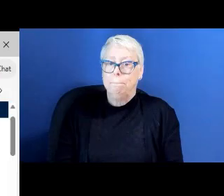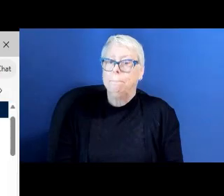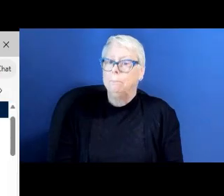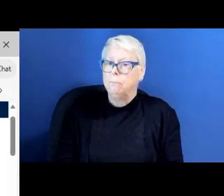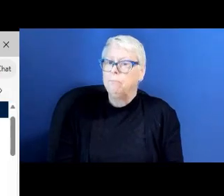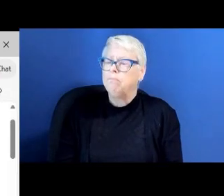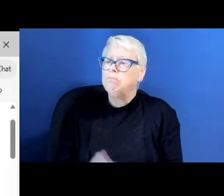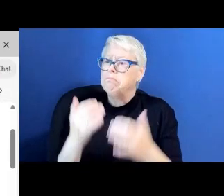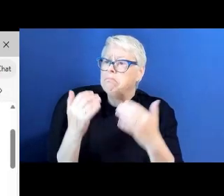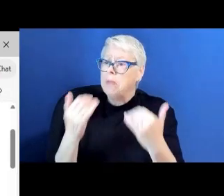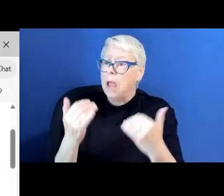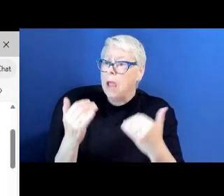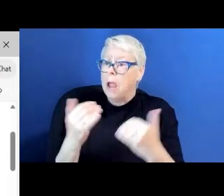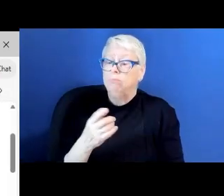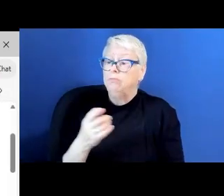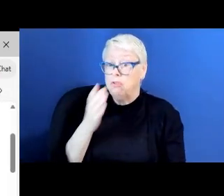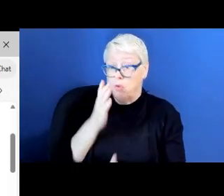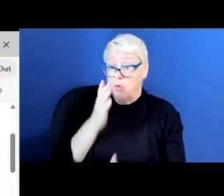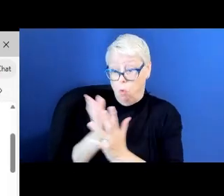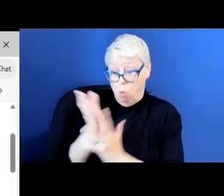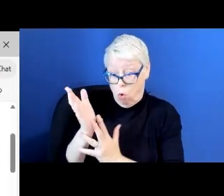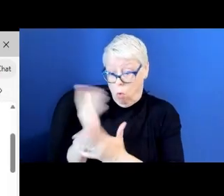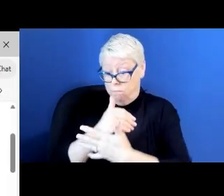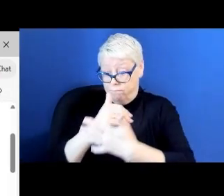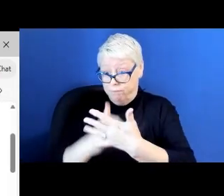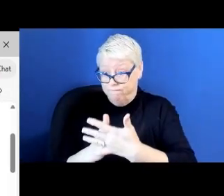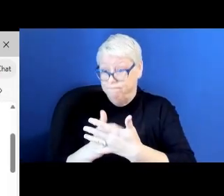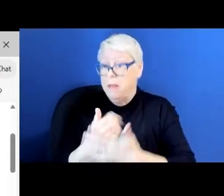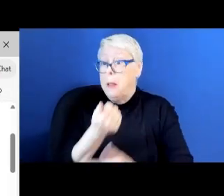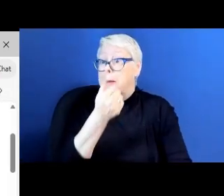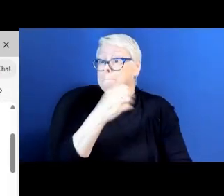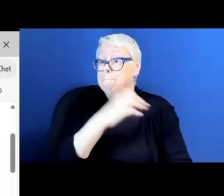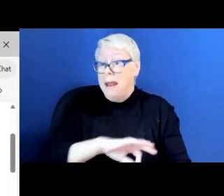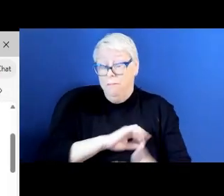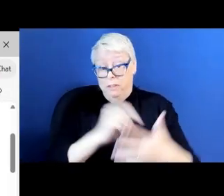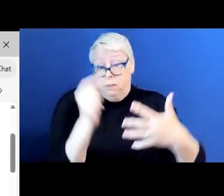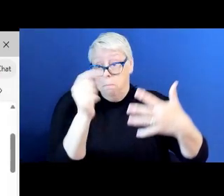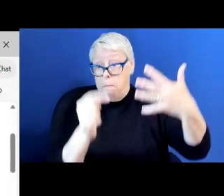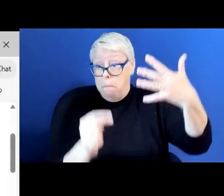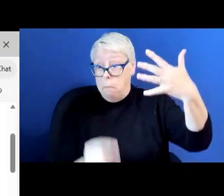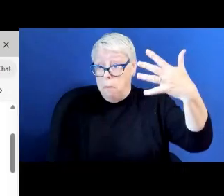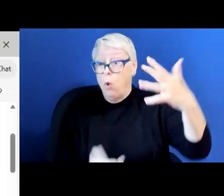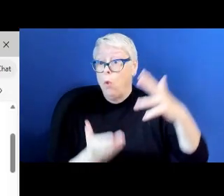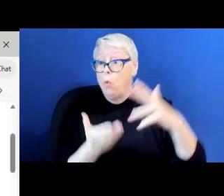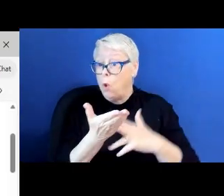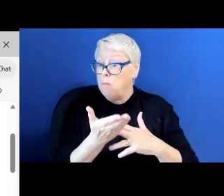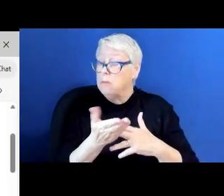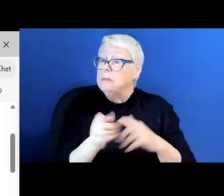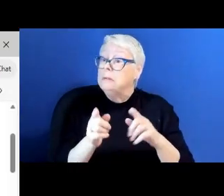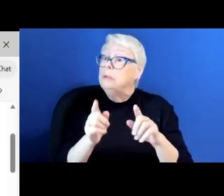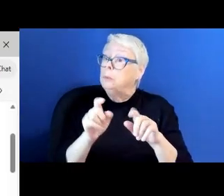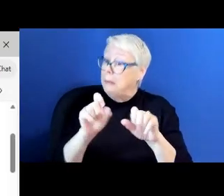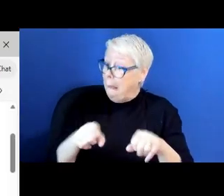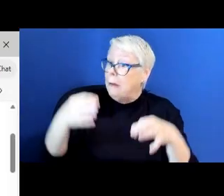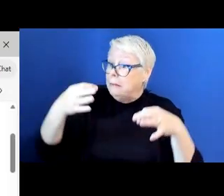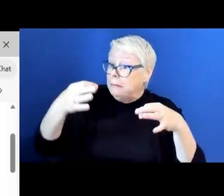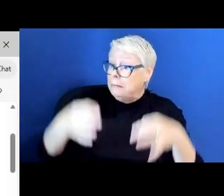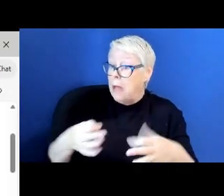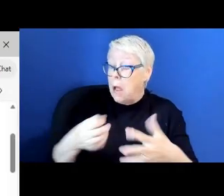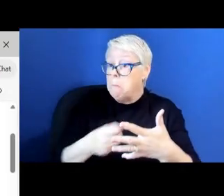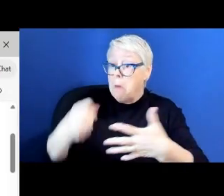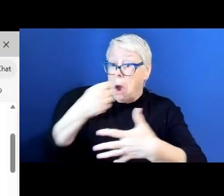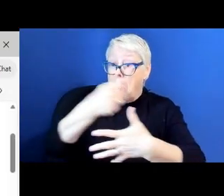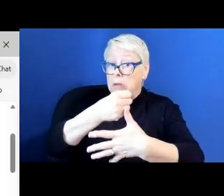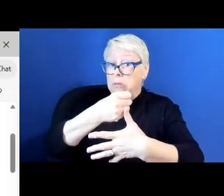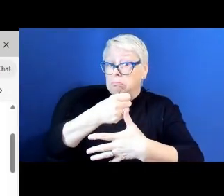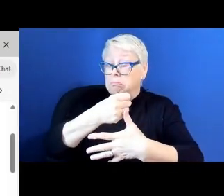While you are going through all of these benefits and looking at them, again, you can decide on a priority, low, medium, high,